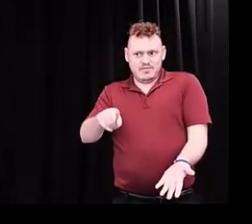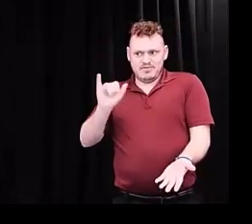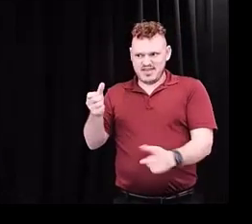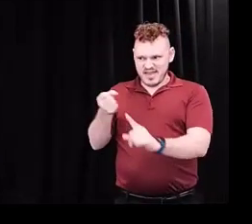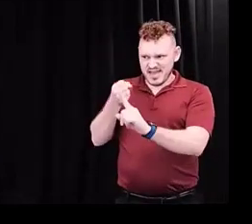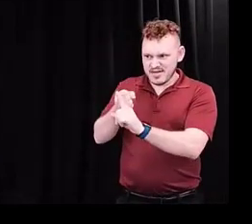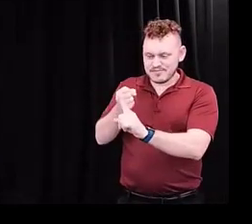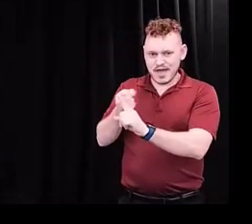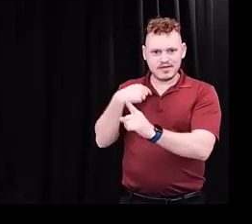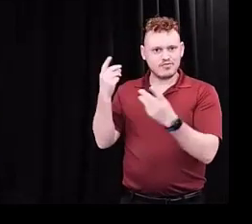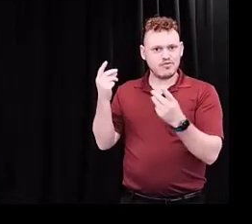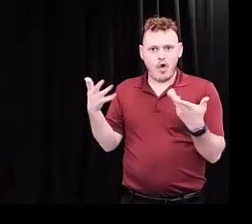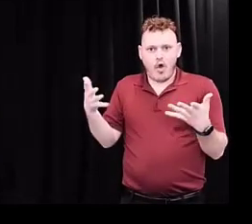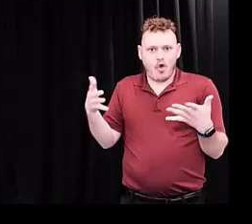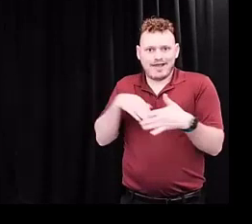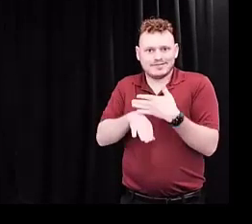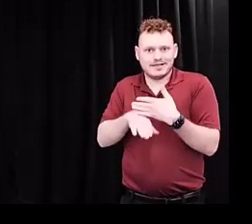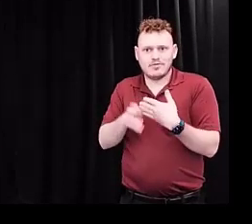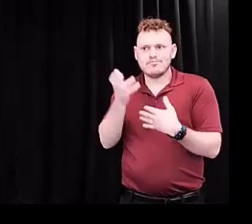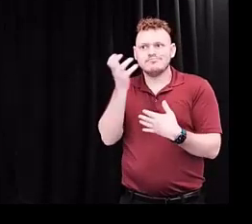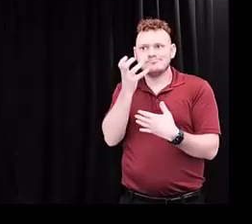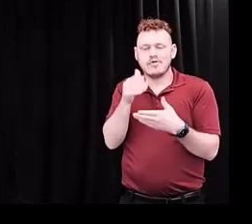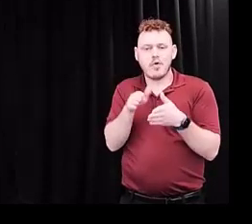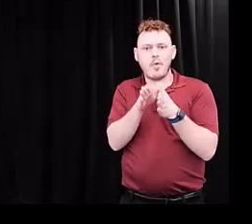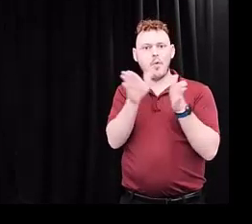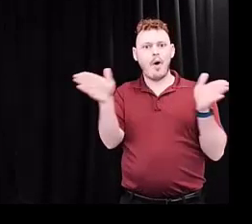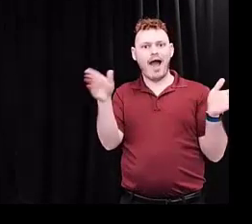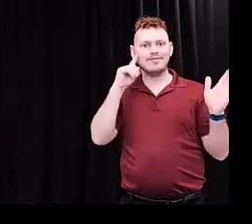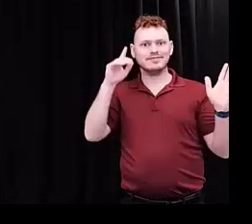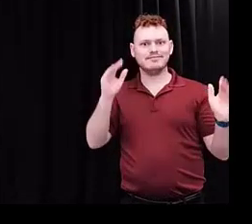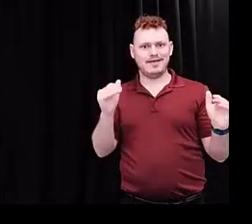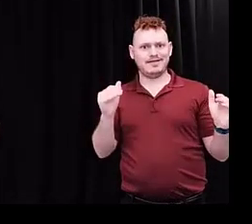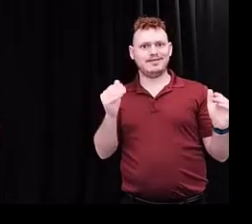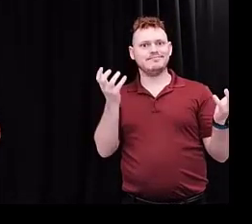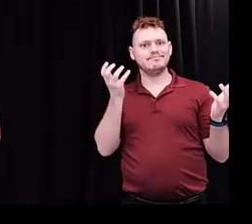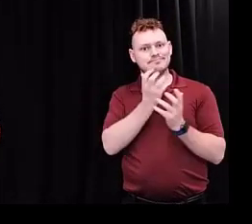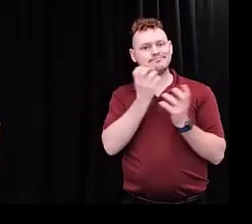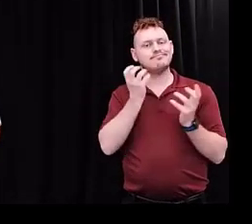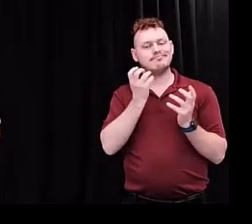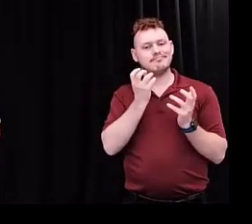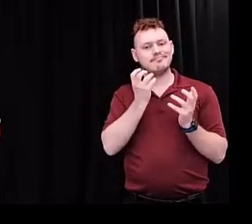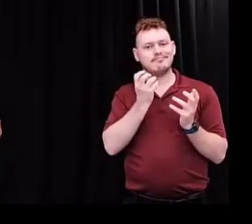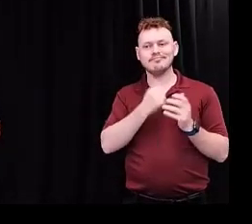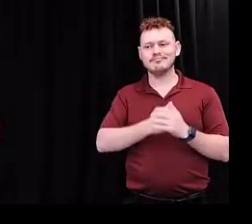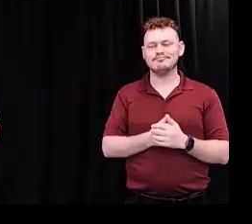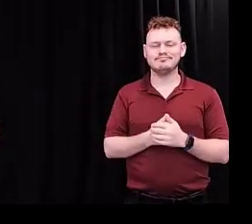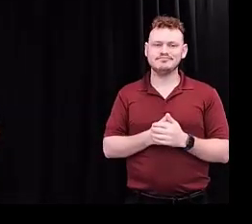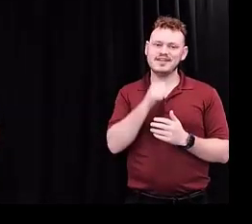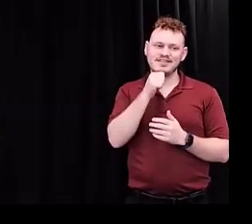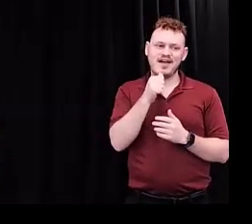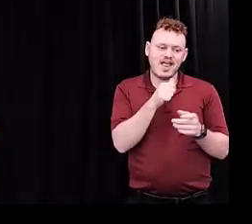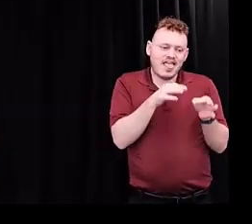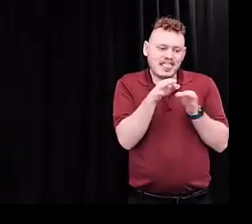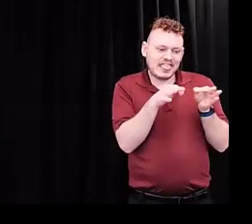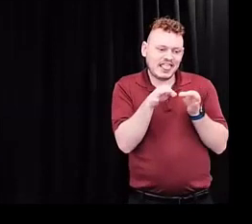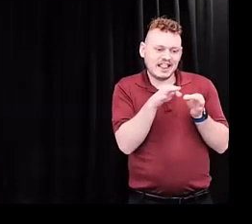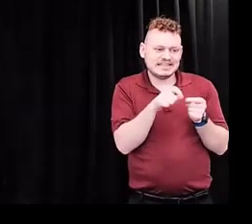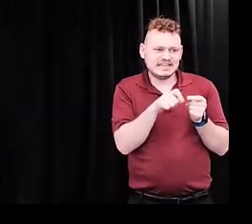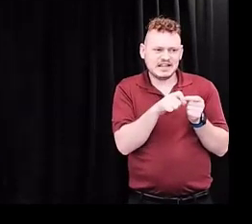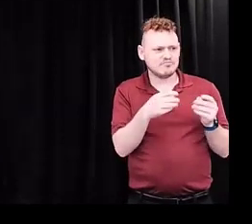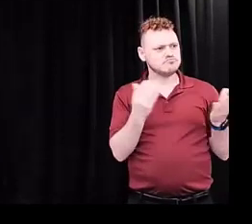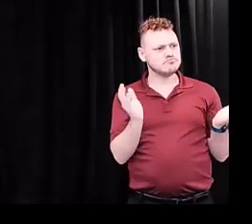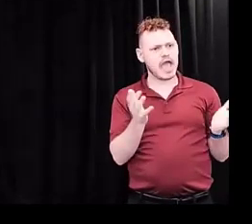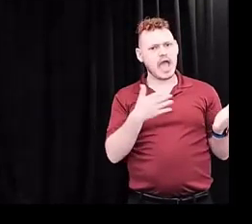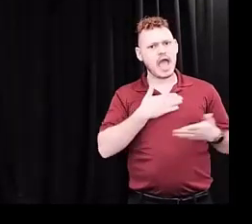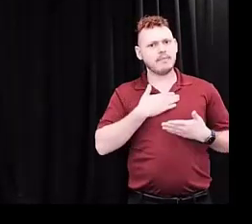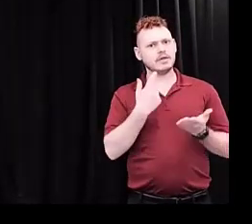had wider than they probably expected. So I know that's not all the nitty-gritty details, but I'd be happy to visit with